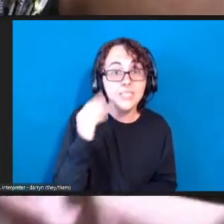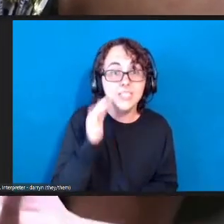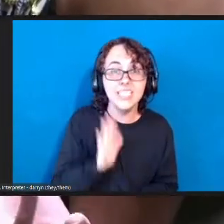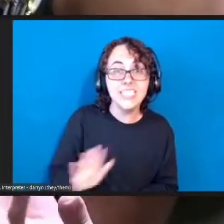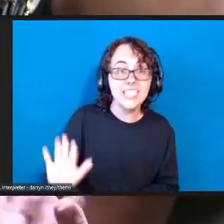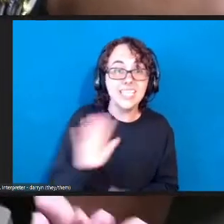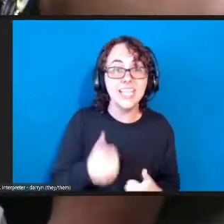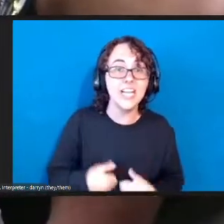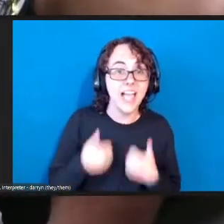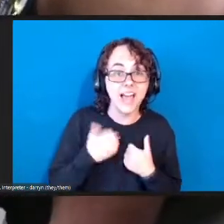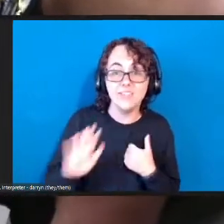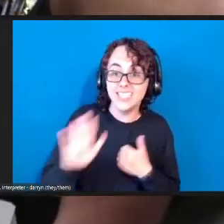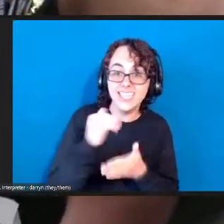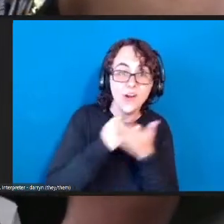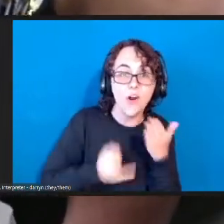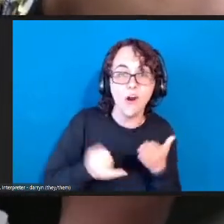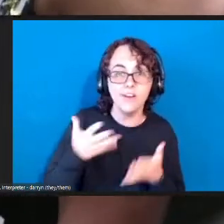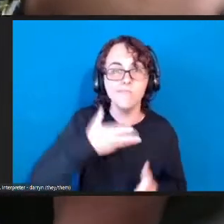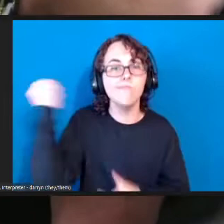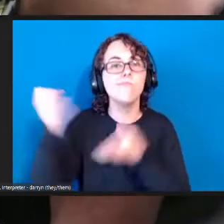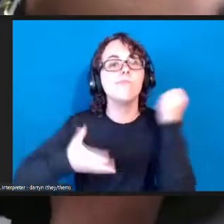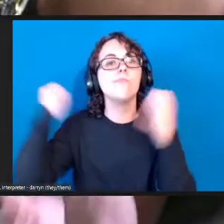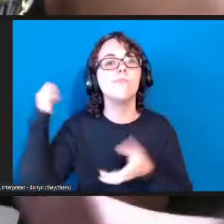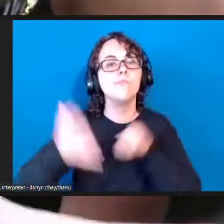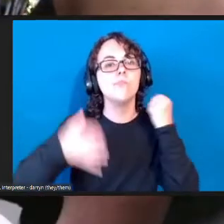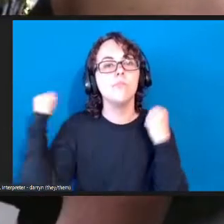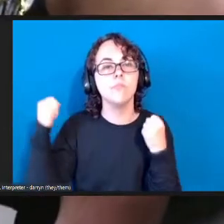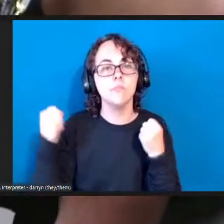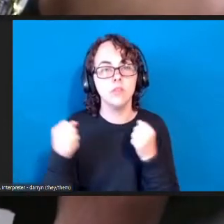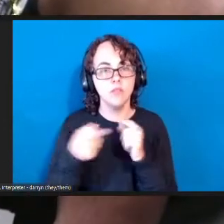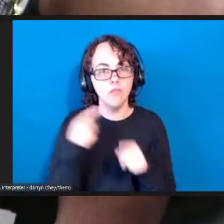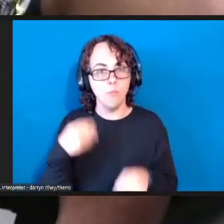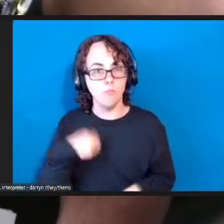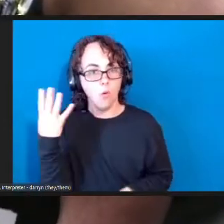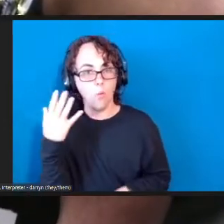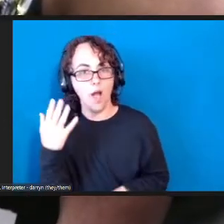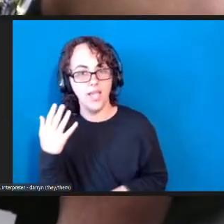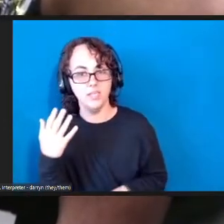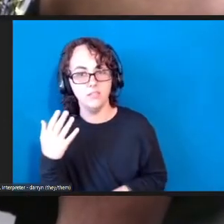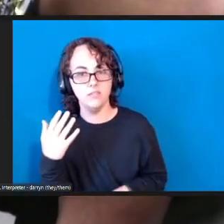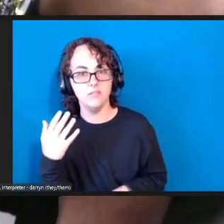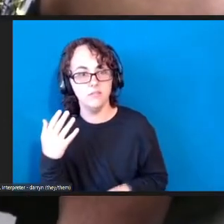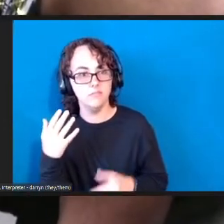lives and their art from our white counterparts.